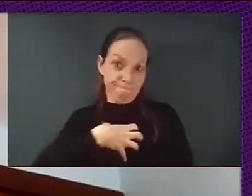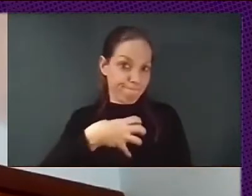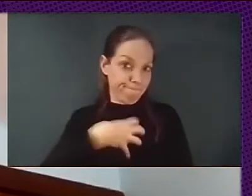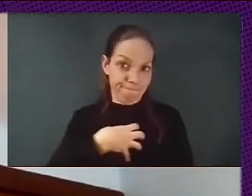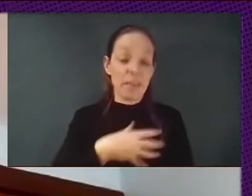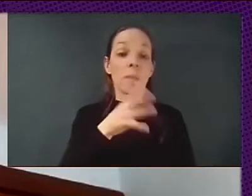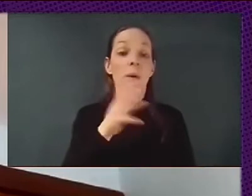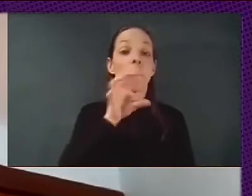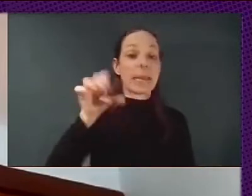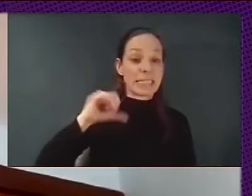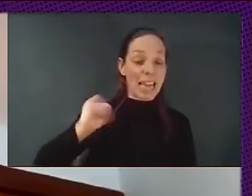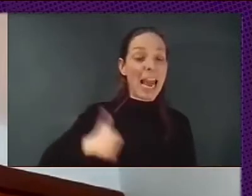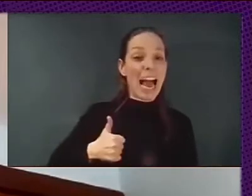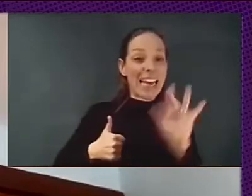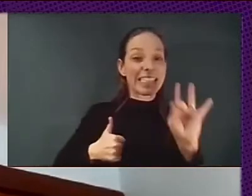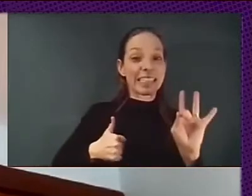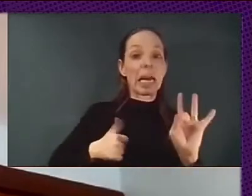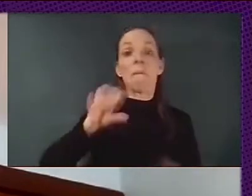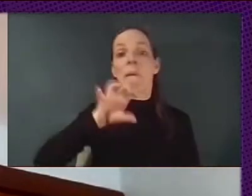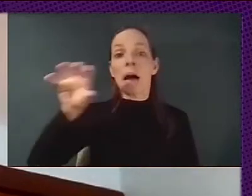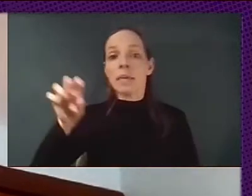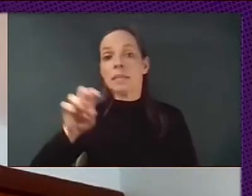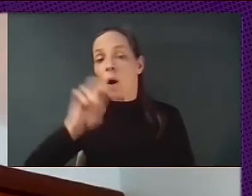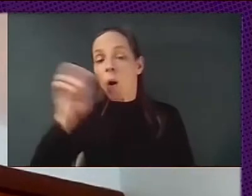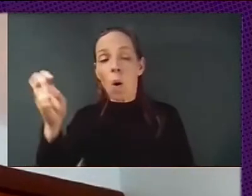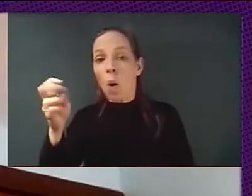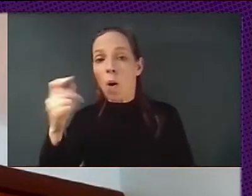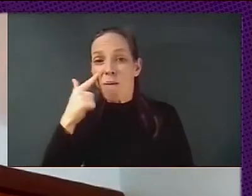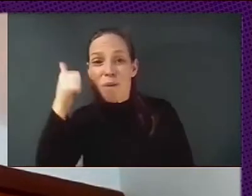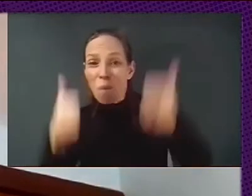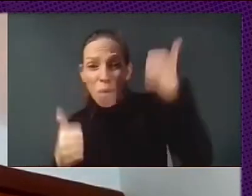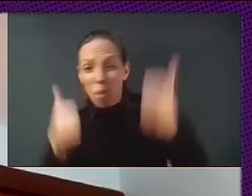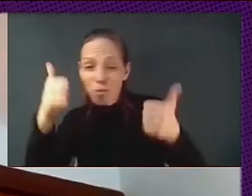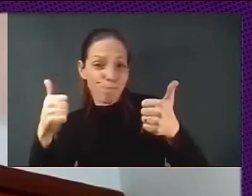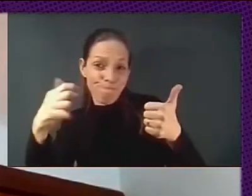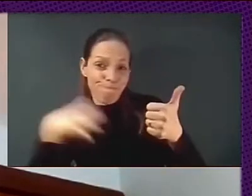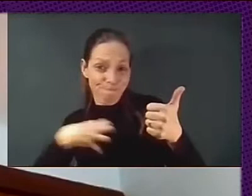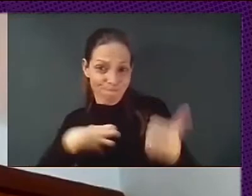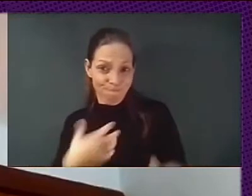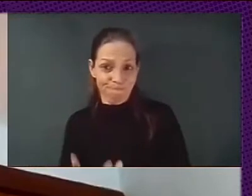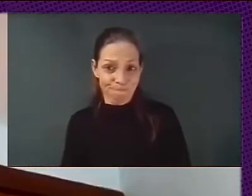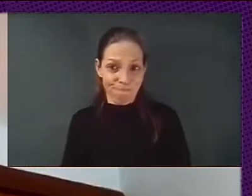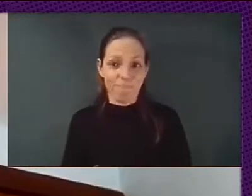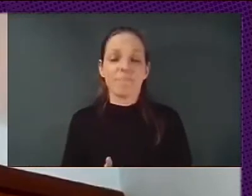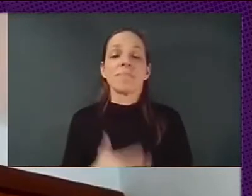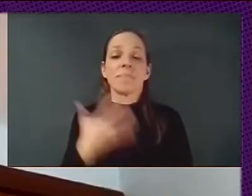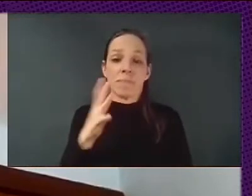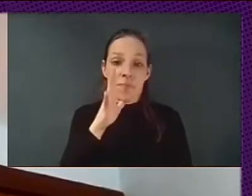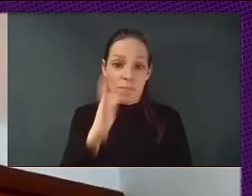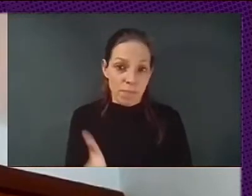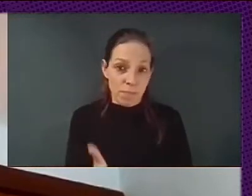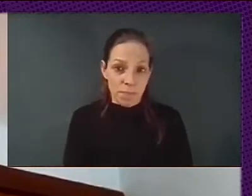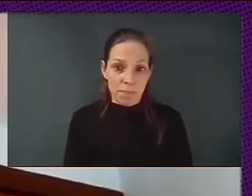my lifetime or in many lifetimes from here. And so they benefit from free and open source knowledge and